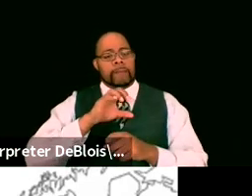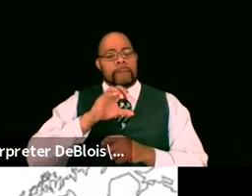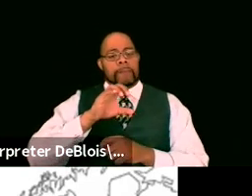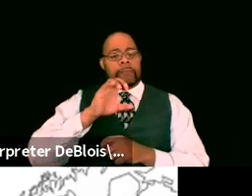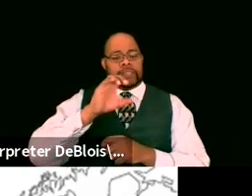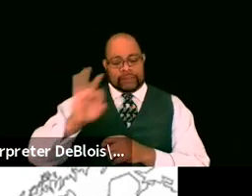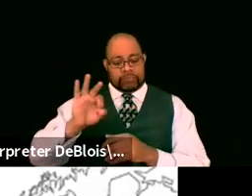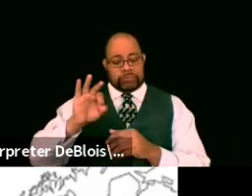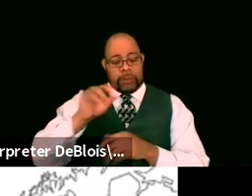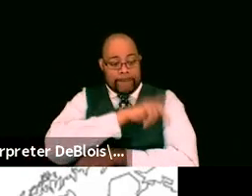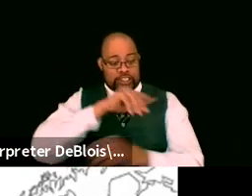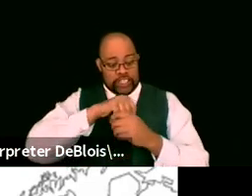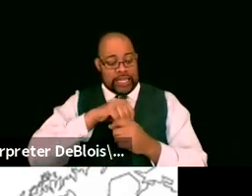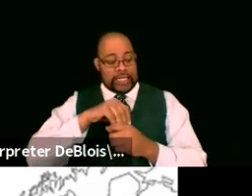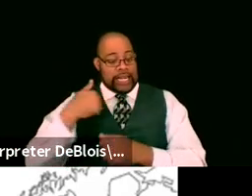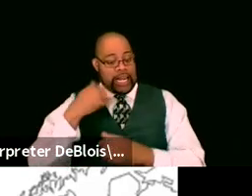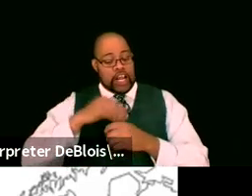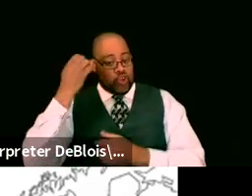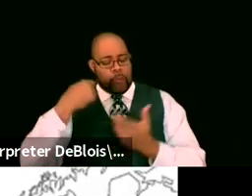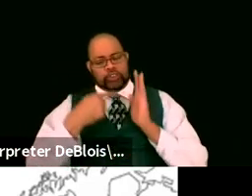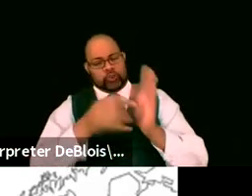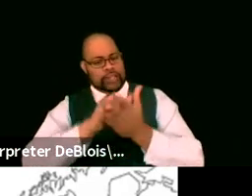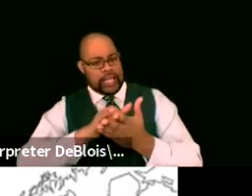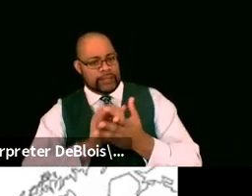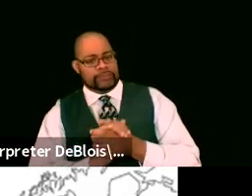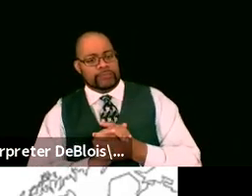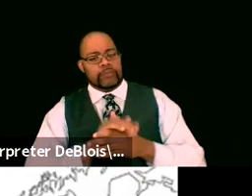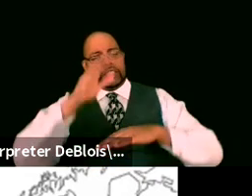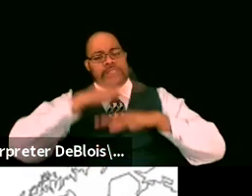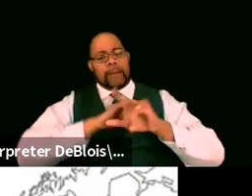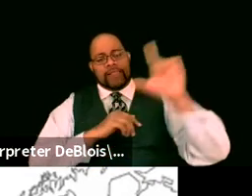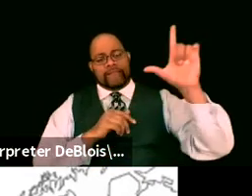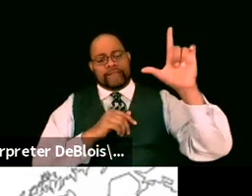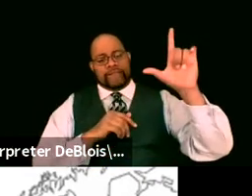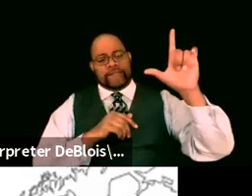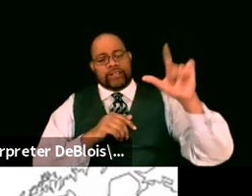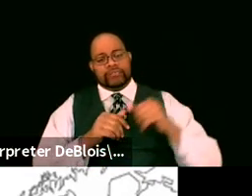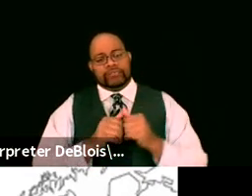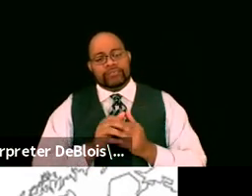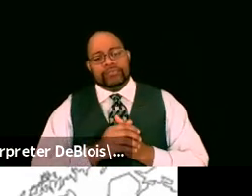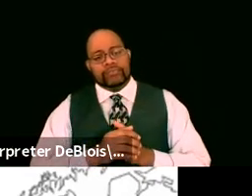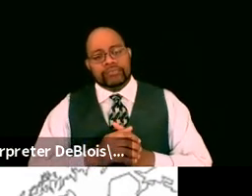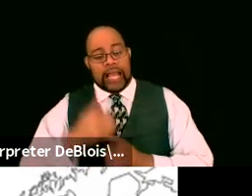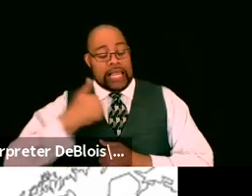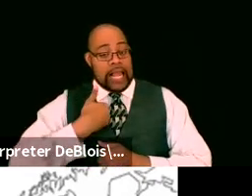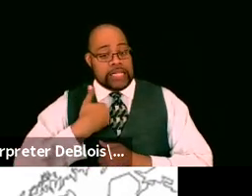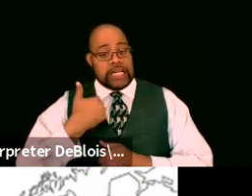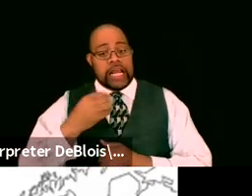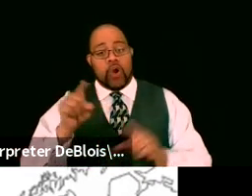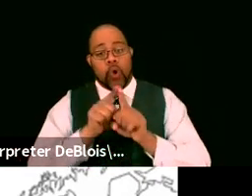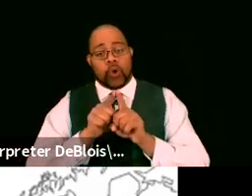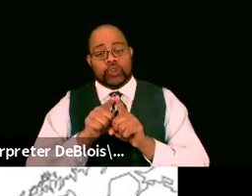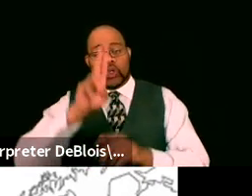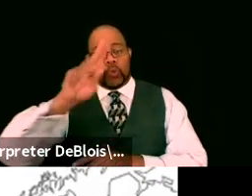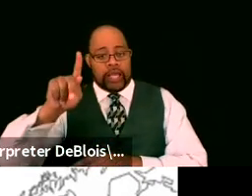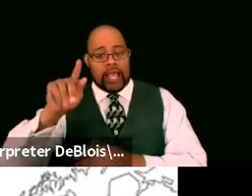in Canada and Europe. And what I want to draw attention to in the top left of the continent of Canada and also the United